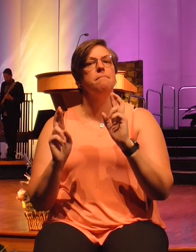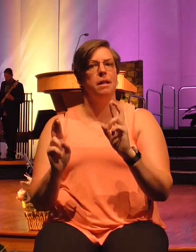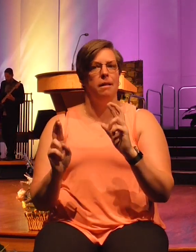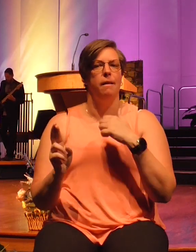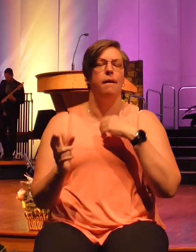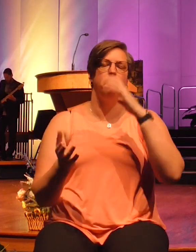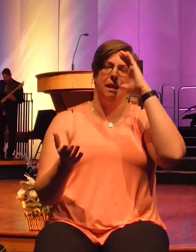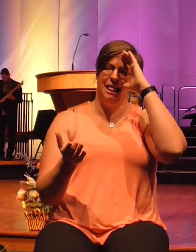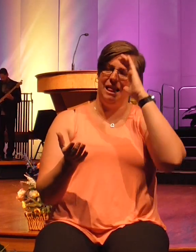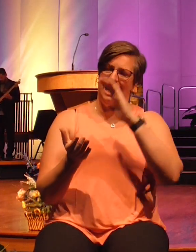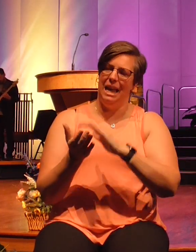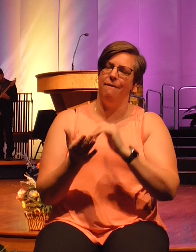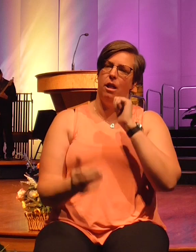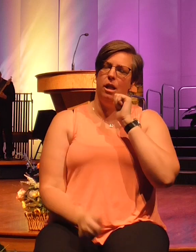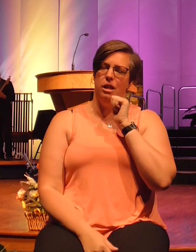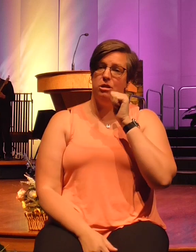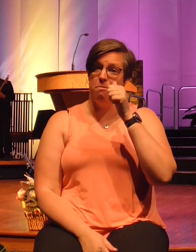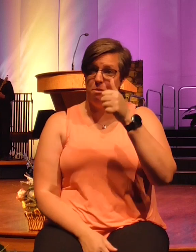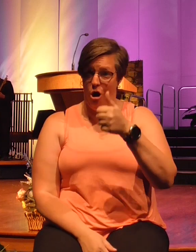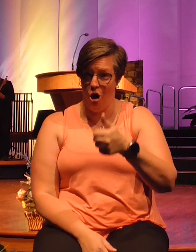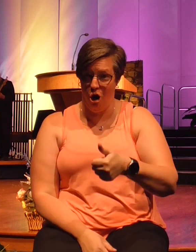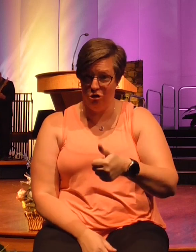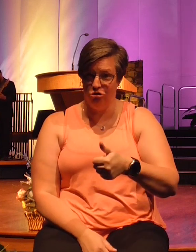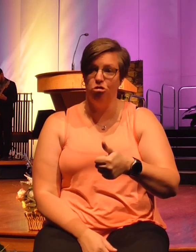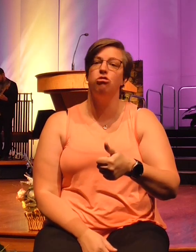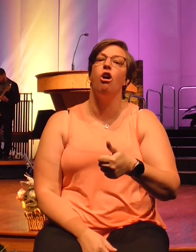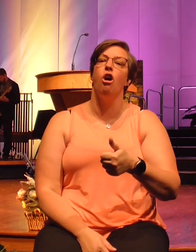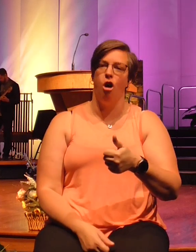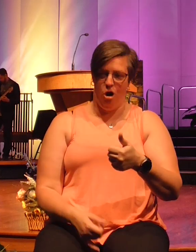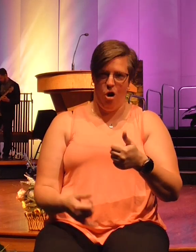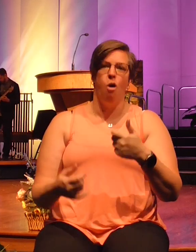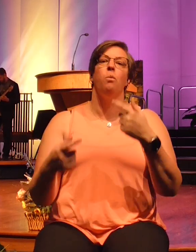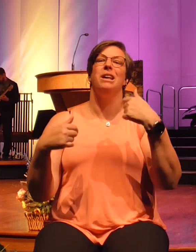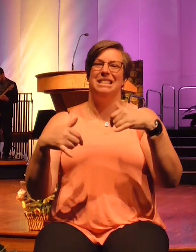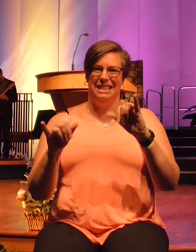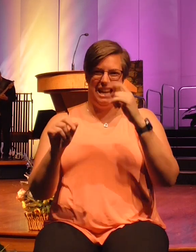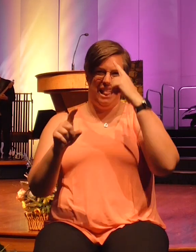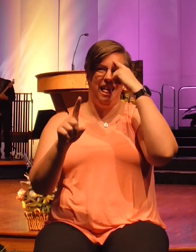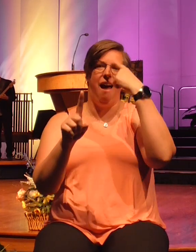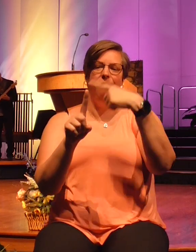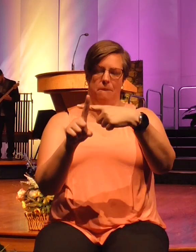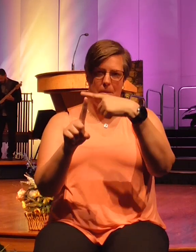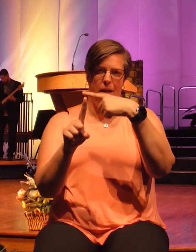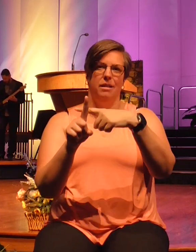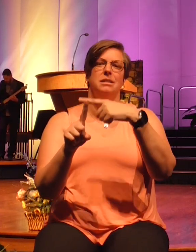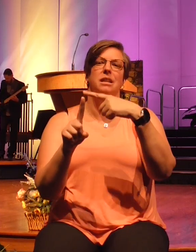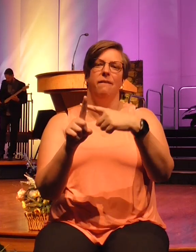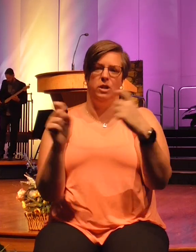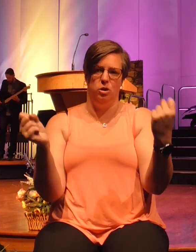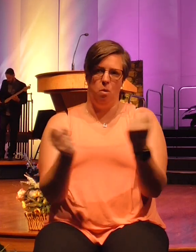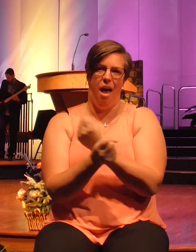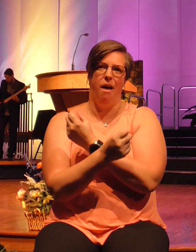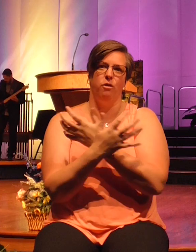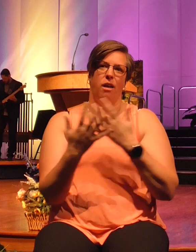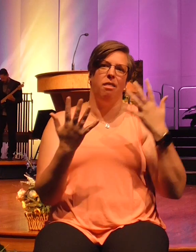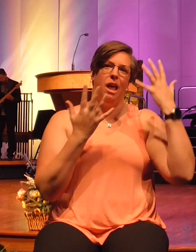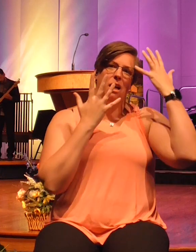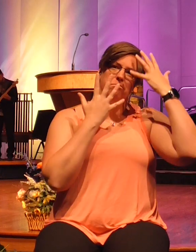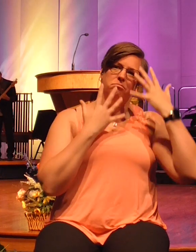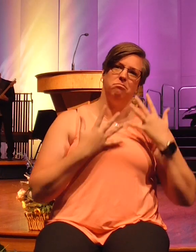that tomorrow will hold the silver lining to all of this